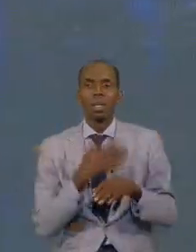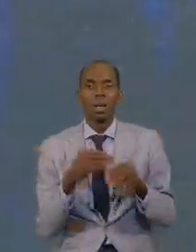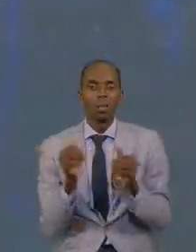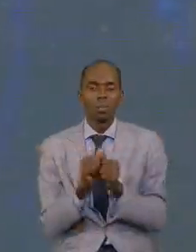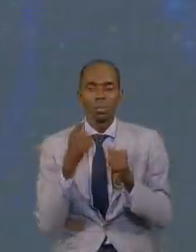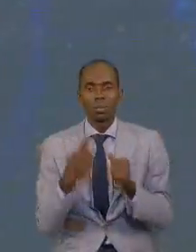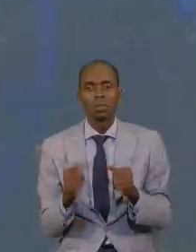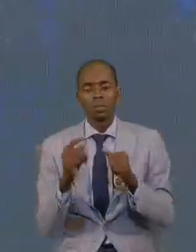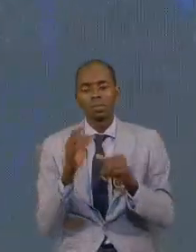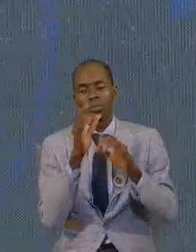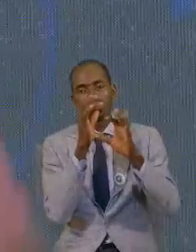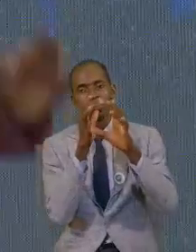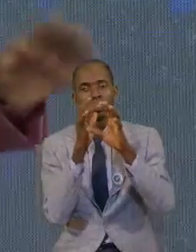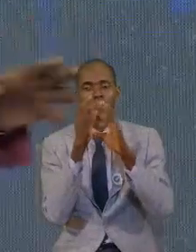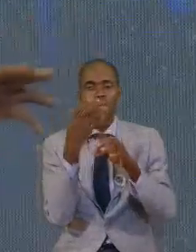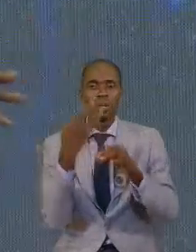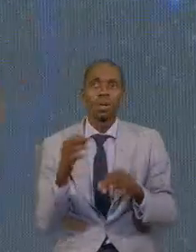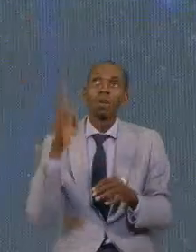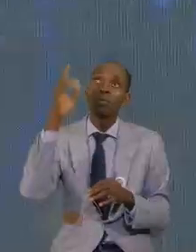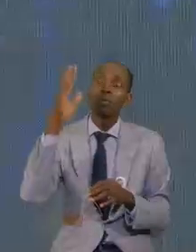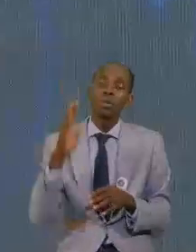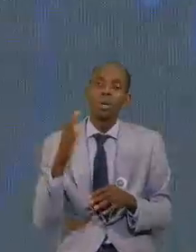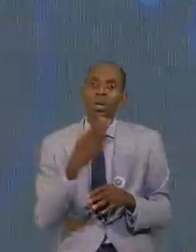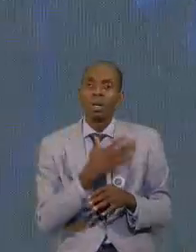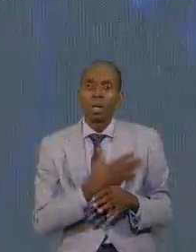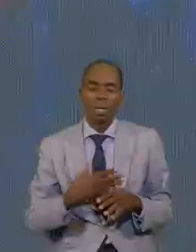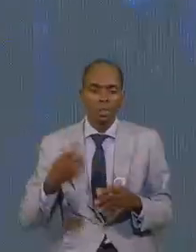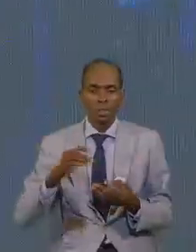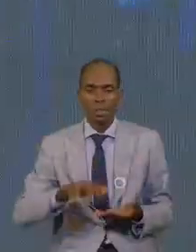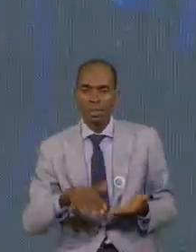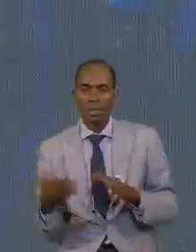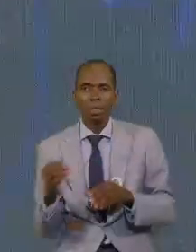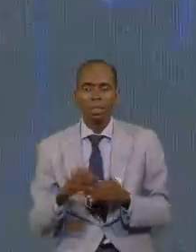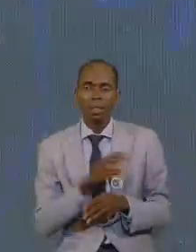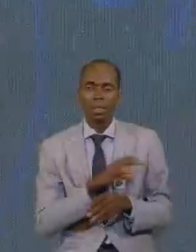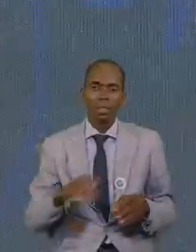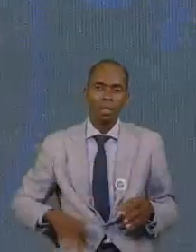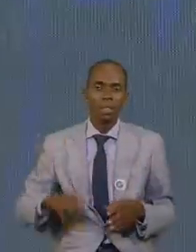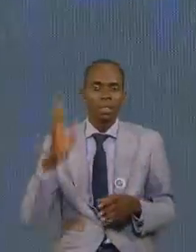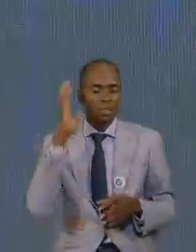God, and the dead in Christ shall rise first.